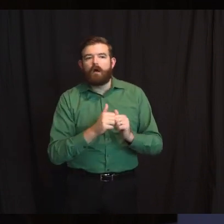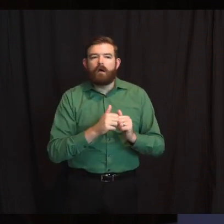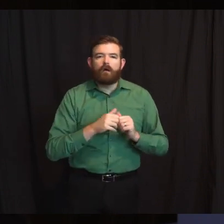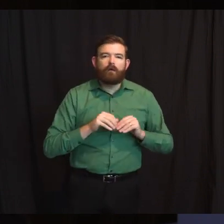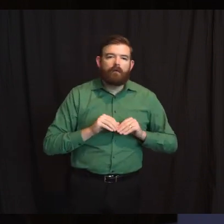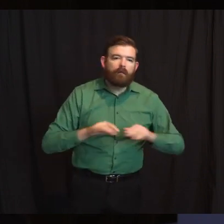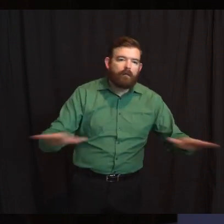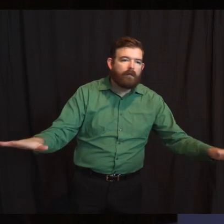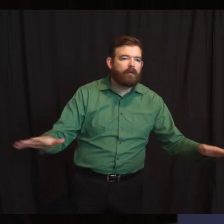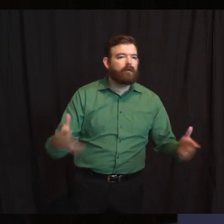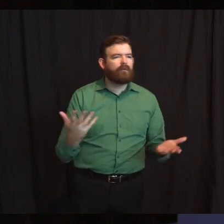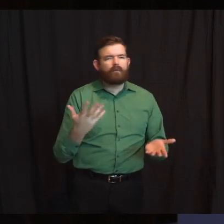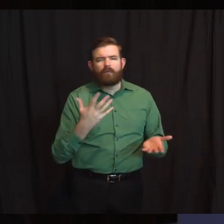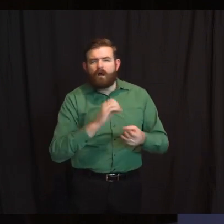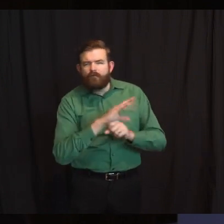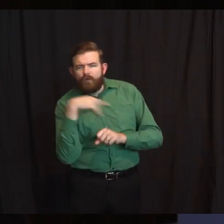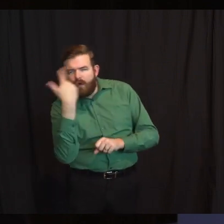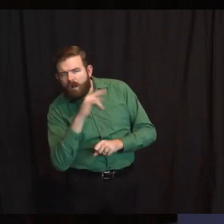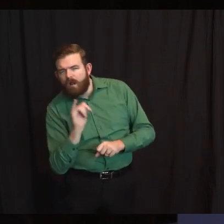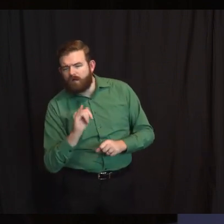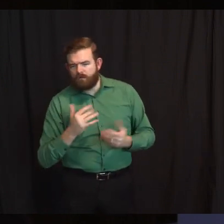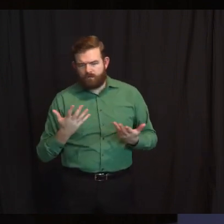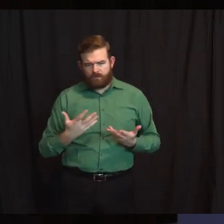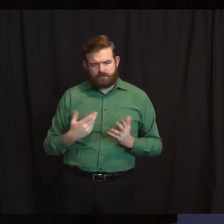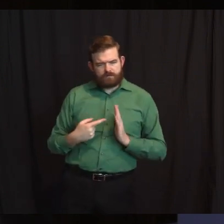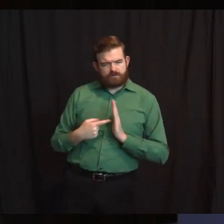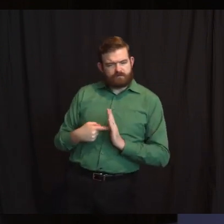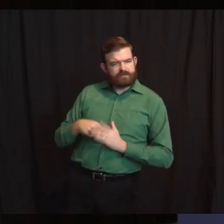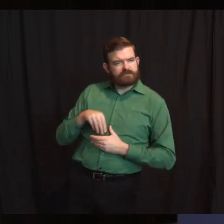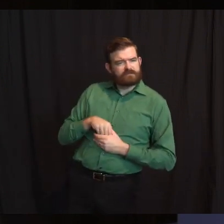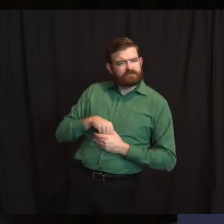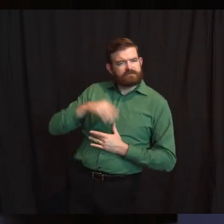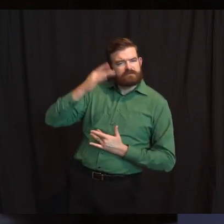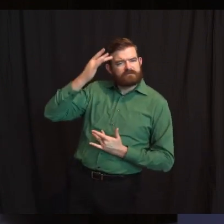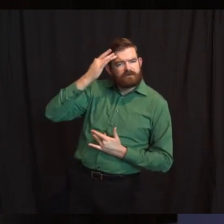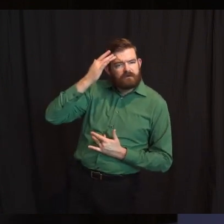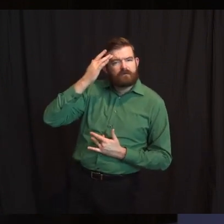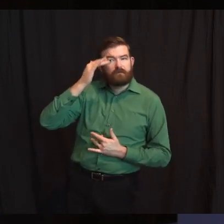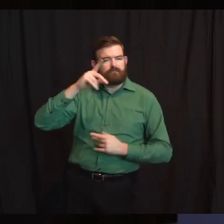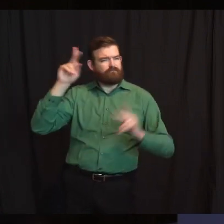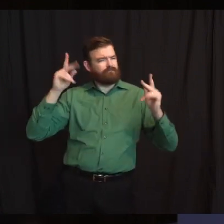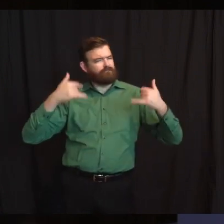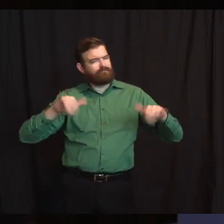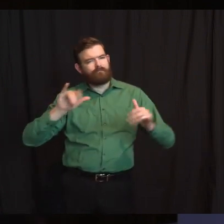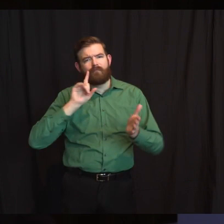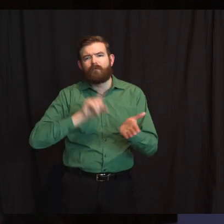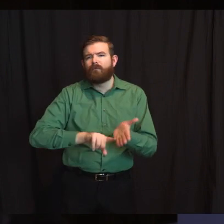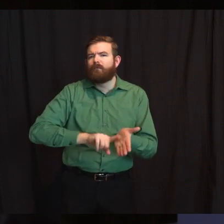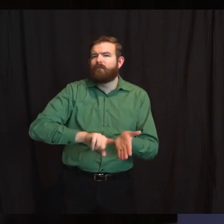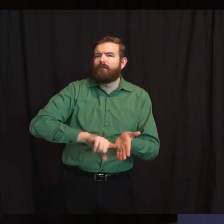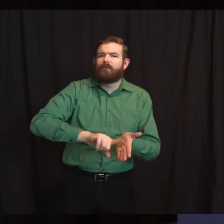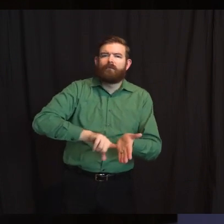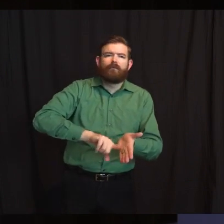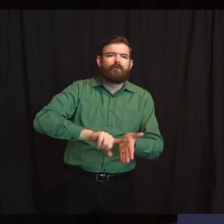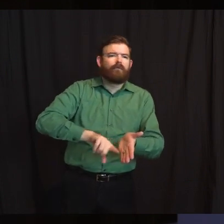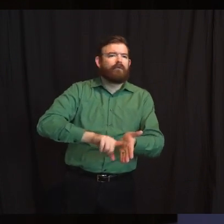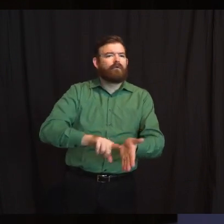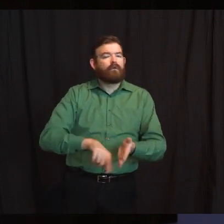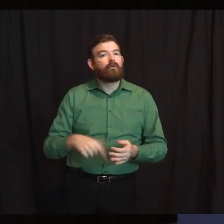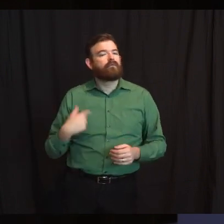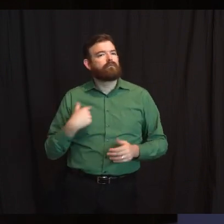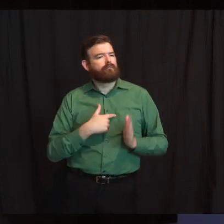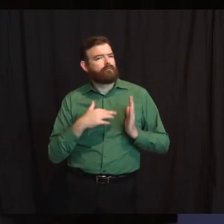of, we're fortunate that we've got a lot of researchers out there that who are looking at the various therapeutics. There are a lot